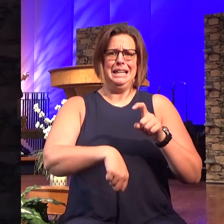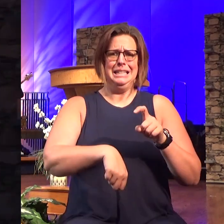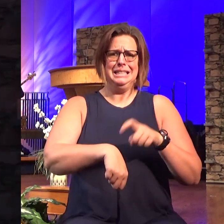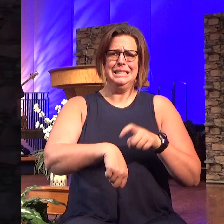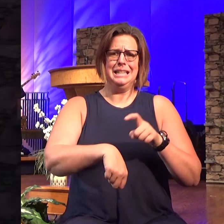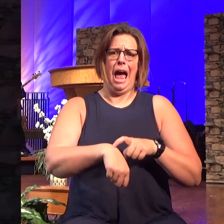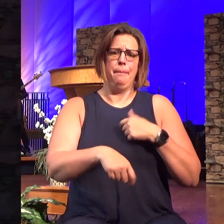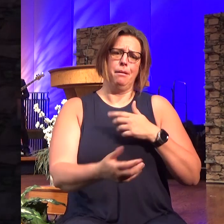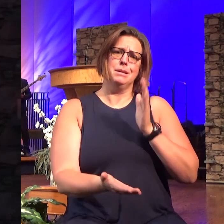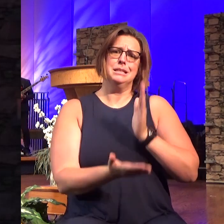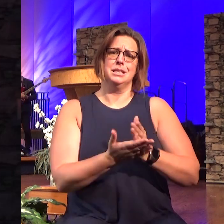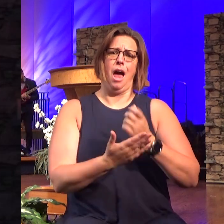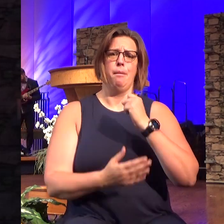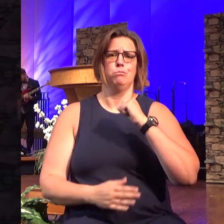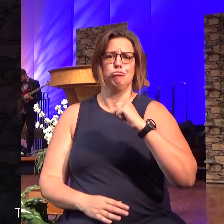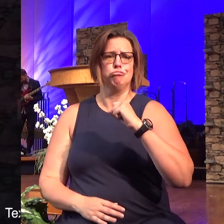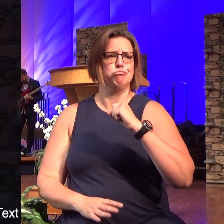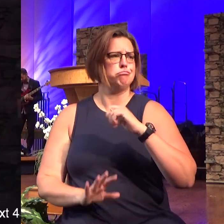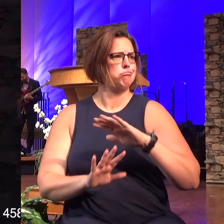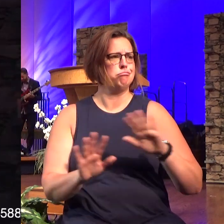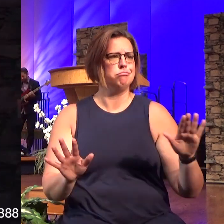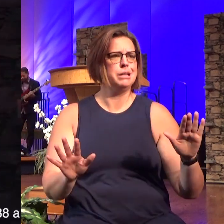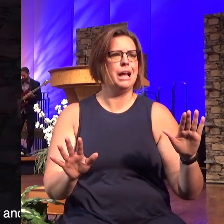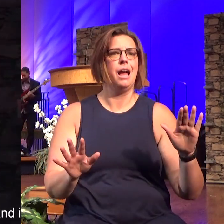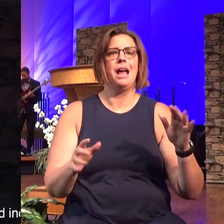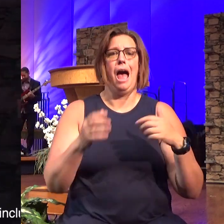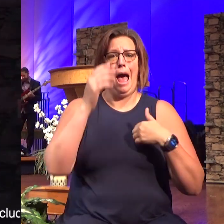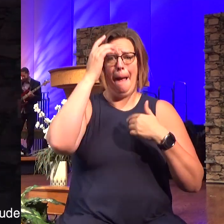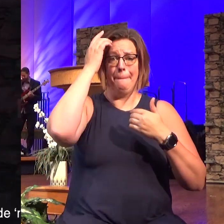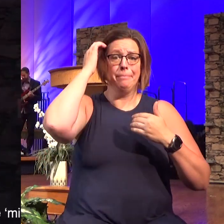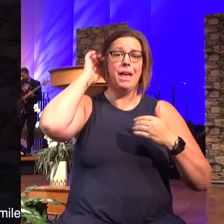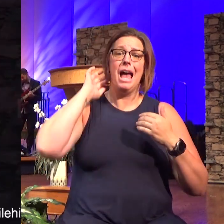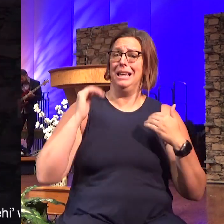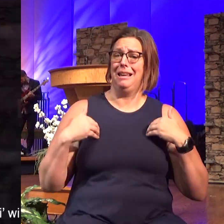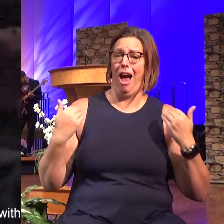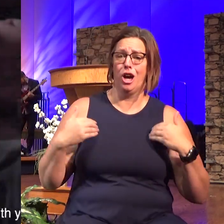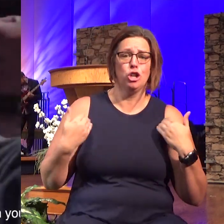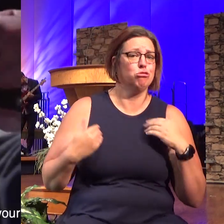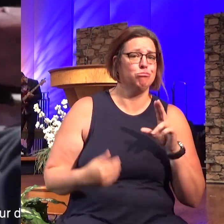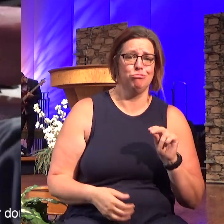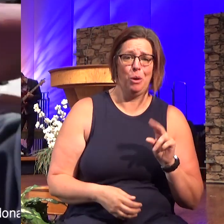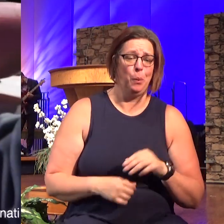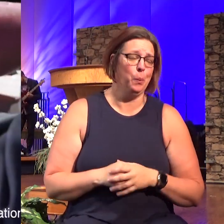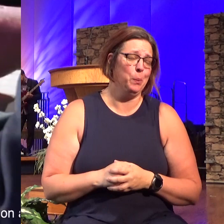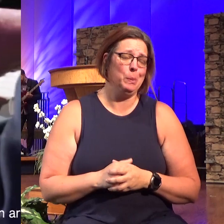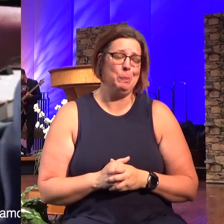resisting, 'cause I'm not getting any younger.